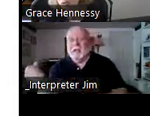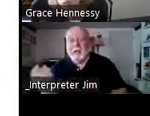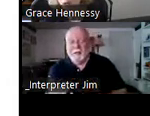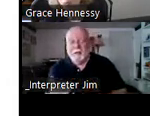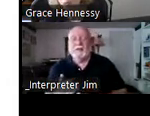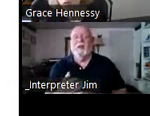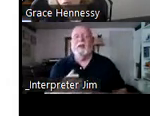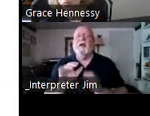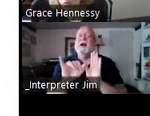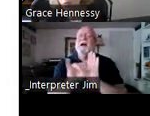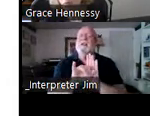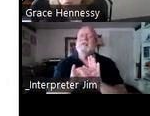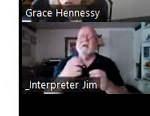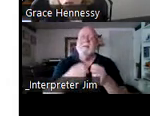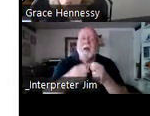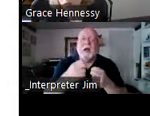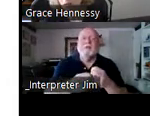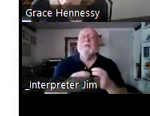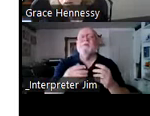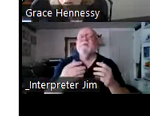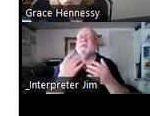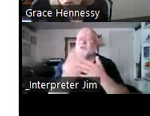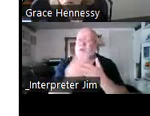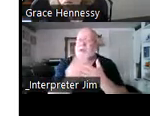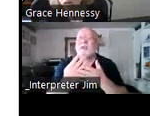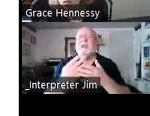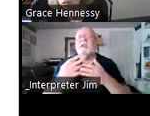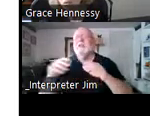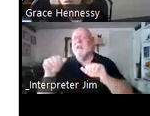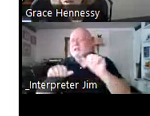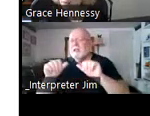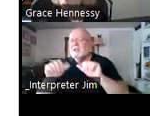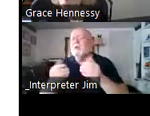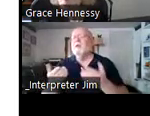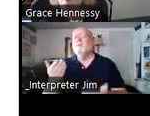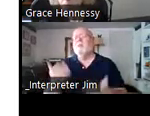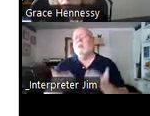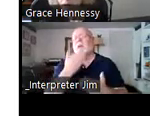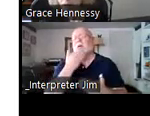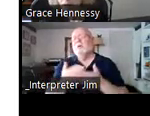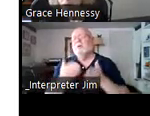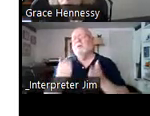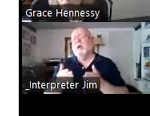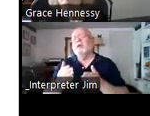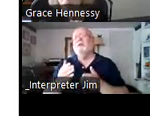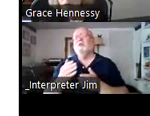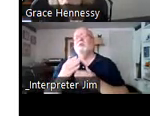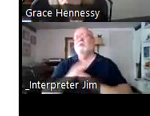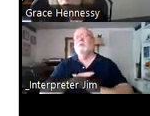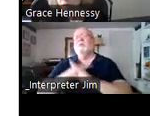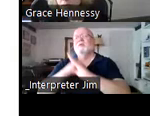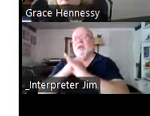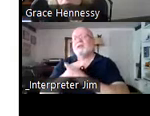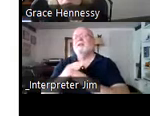suicide risk among those with problem gambling may be an effective way to prevent suicide attempts. I have a